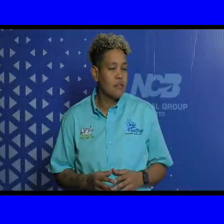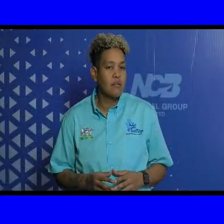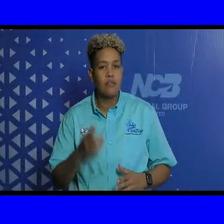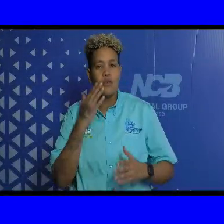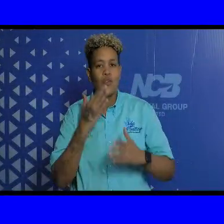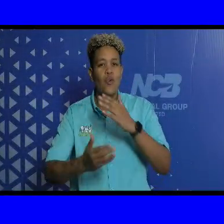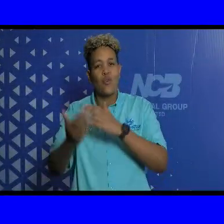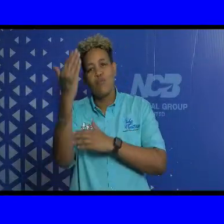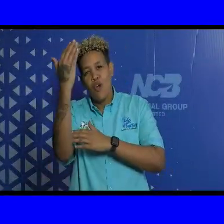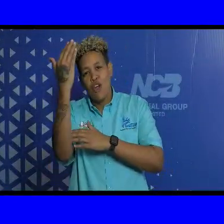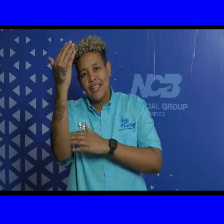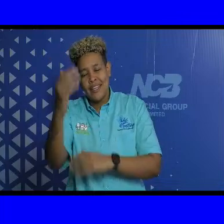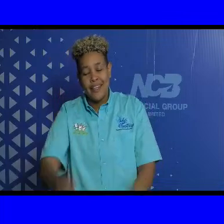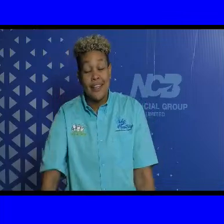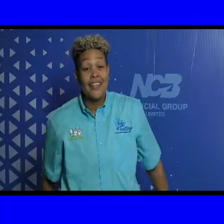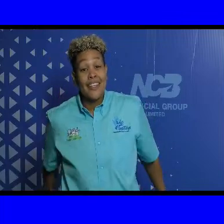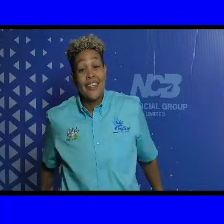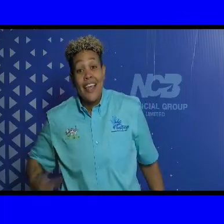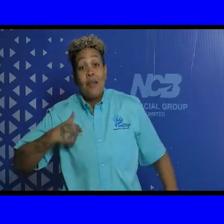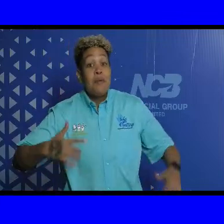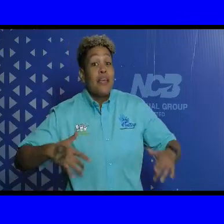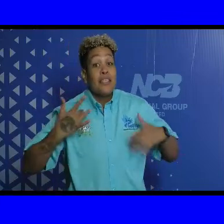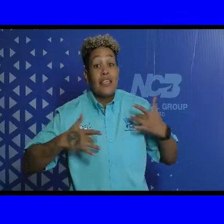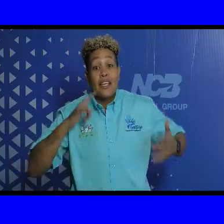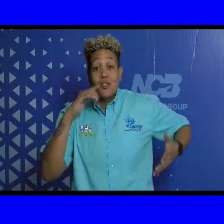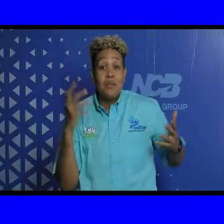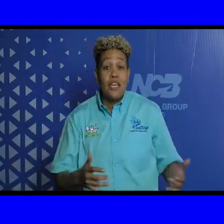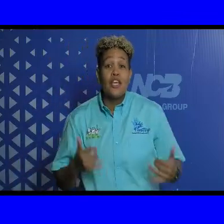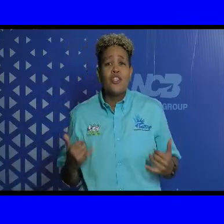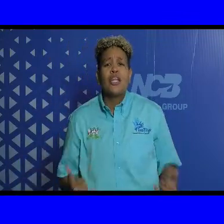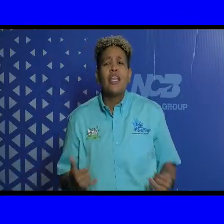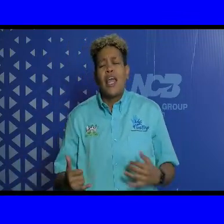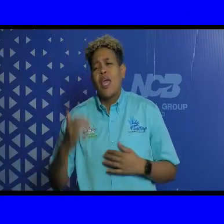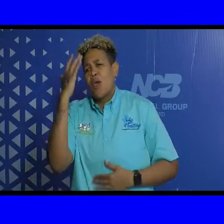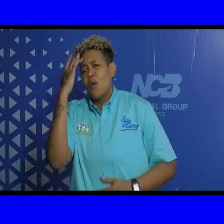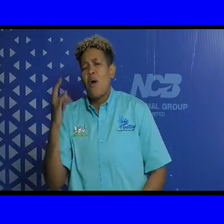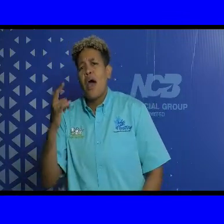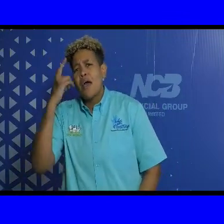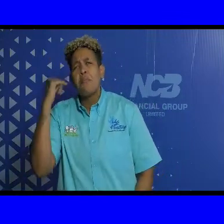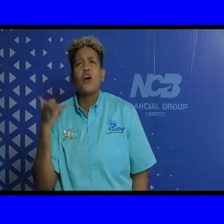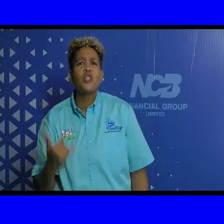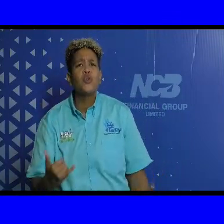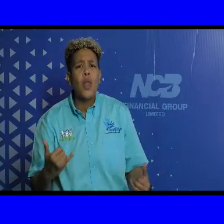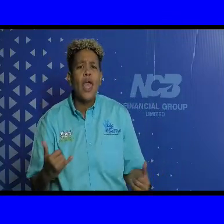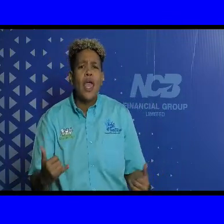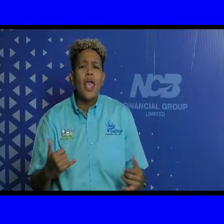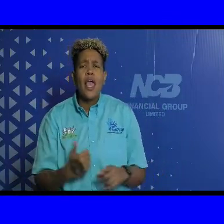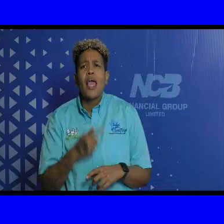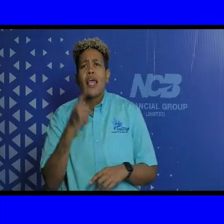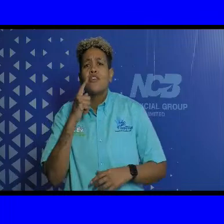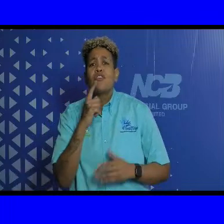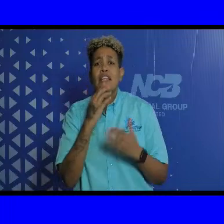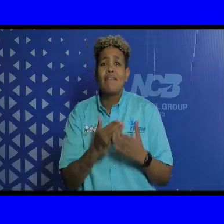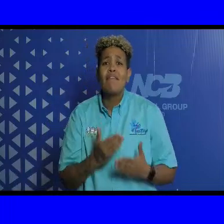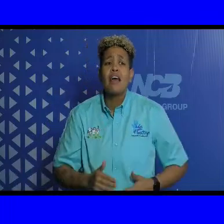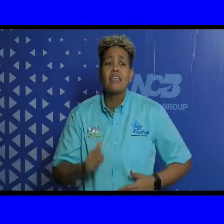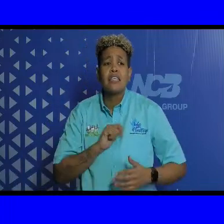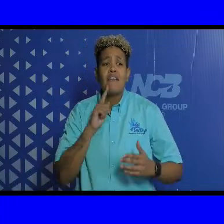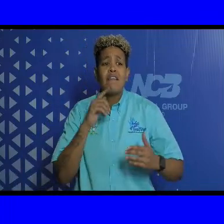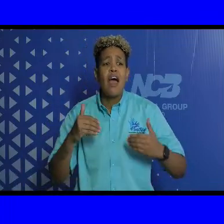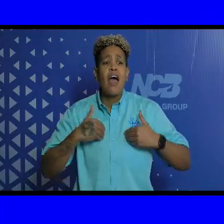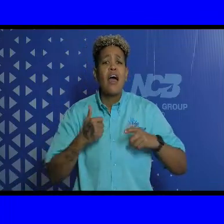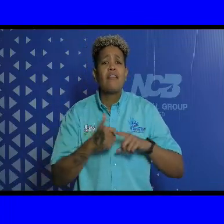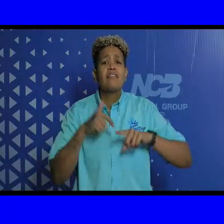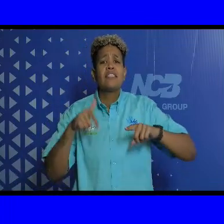Good morning. I'm excited to be here today. Why? Because today, in fact,